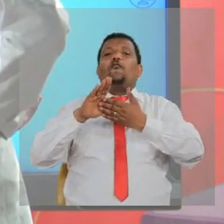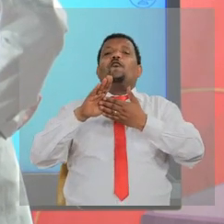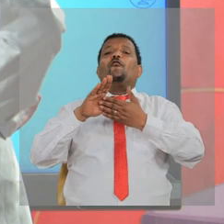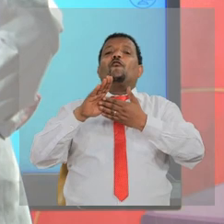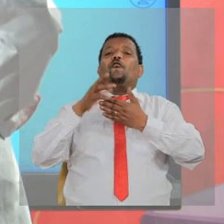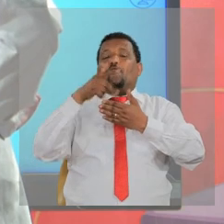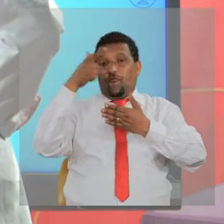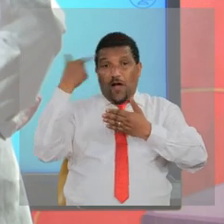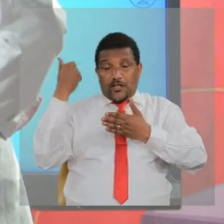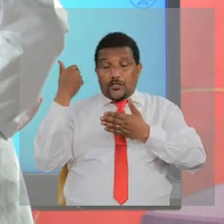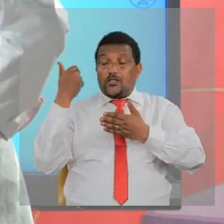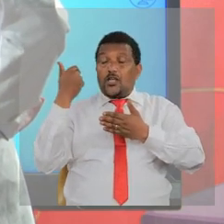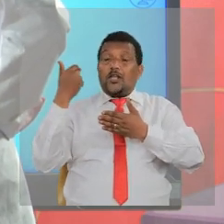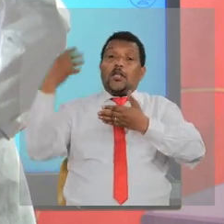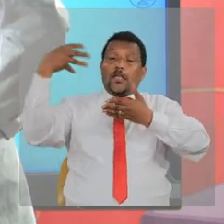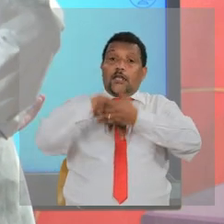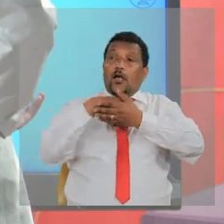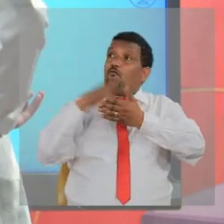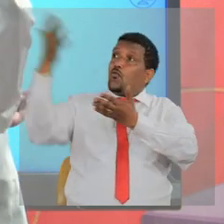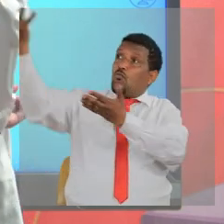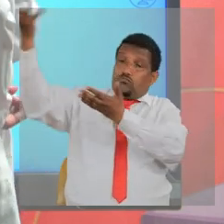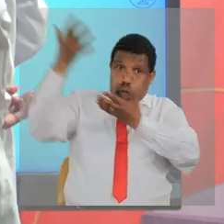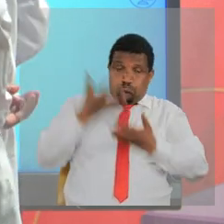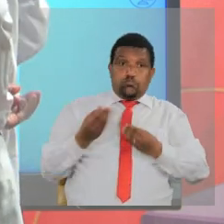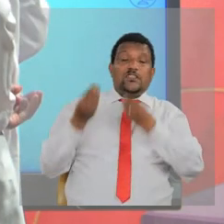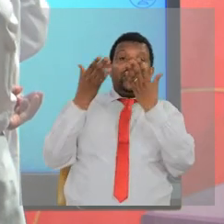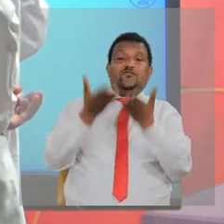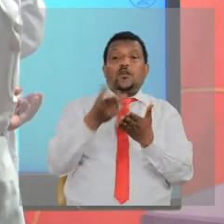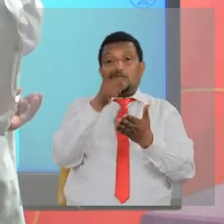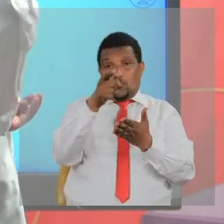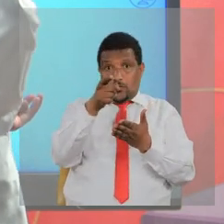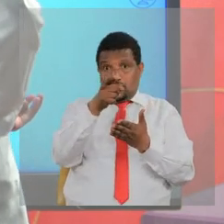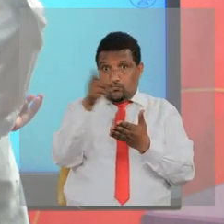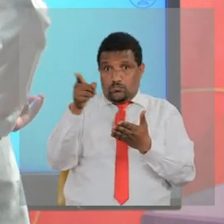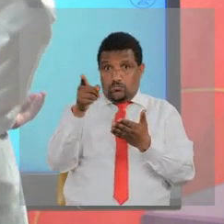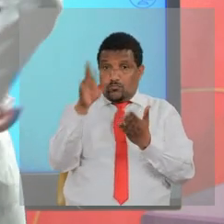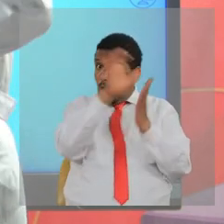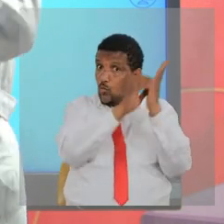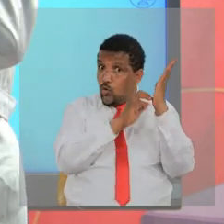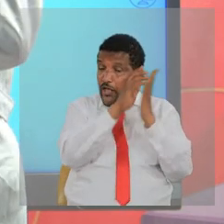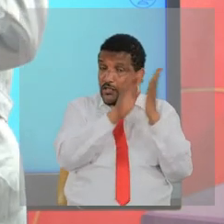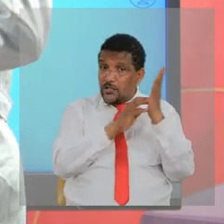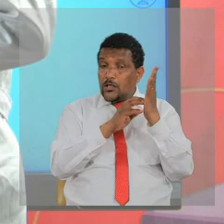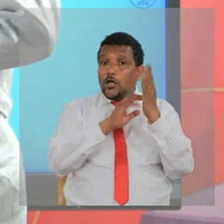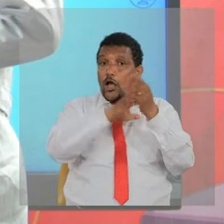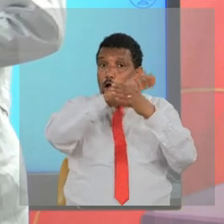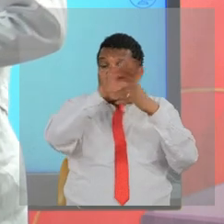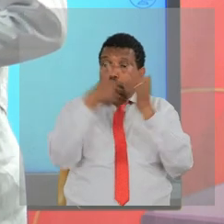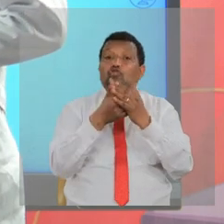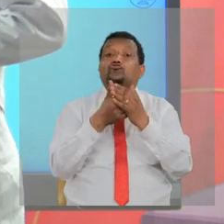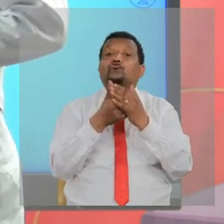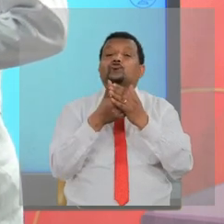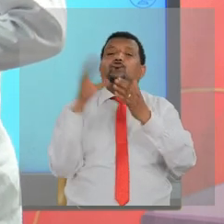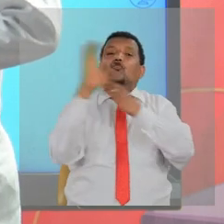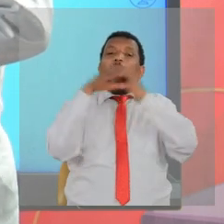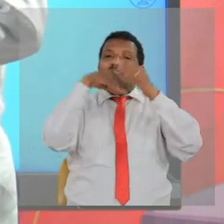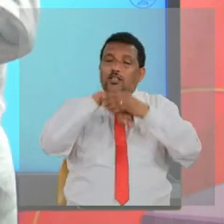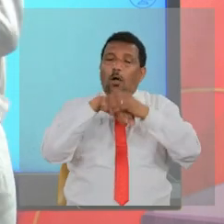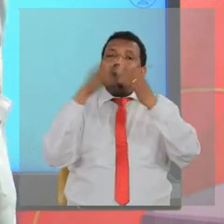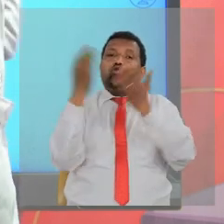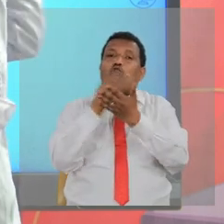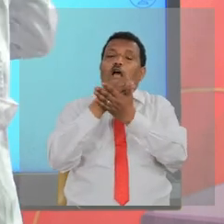abroad is also given. Then you are going to calculate the gross domestic product and the